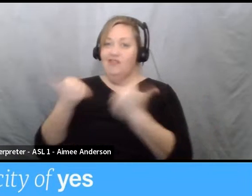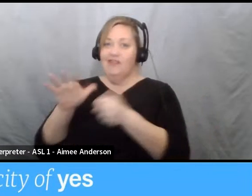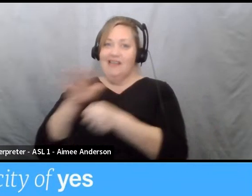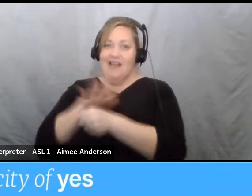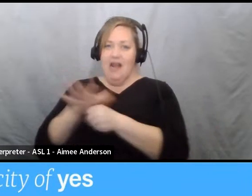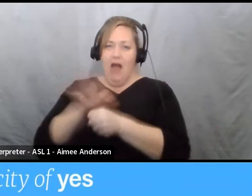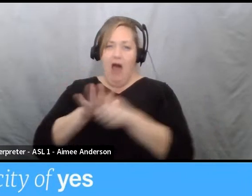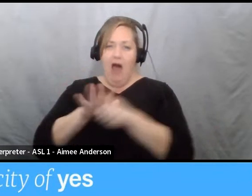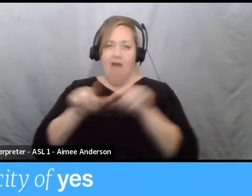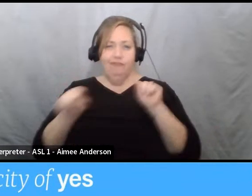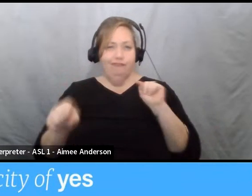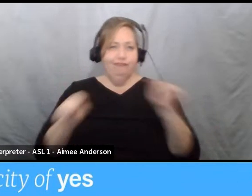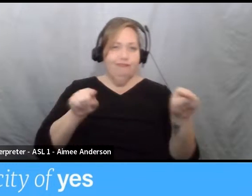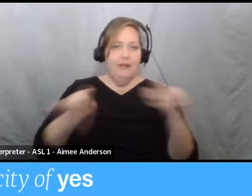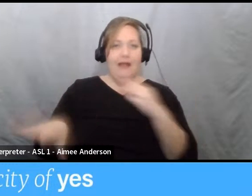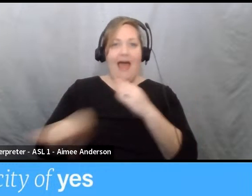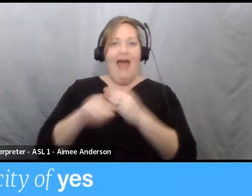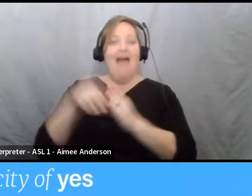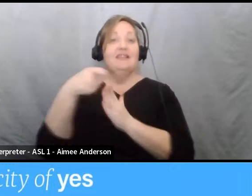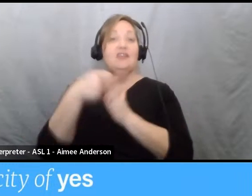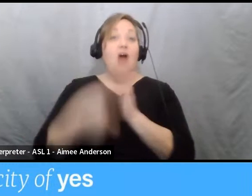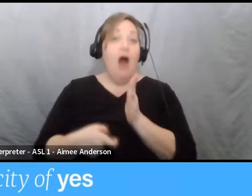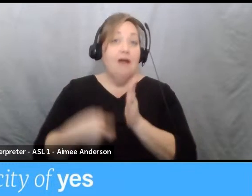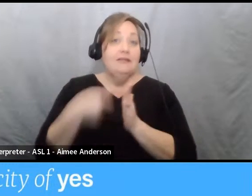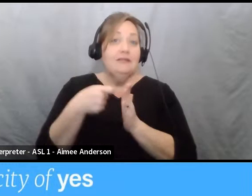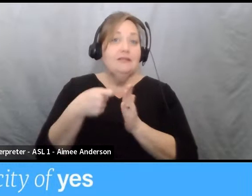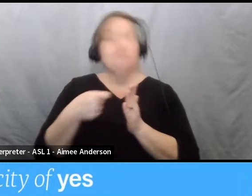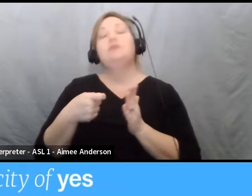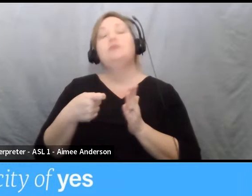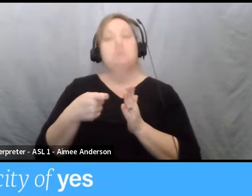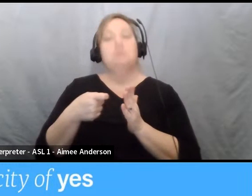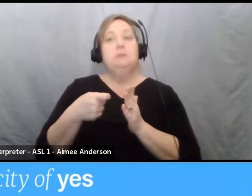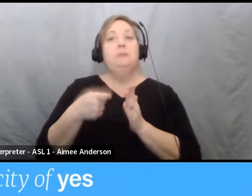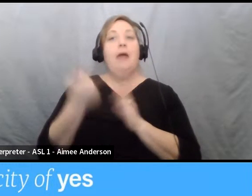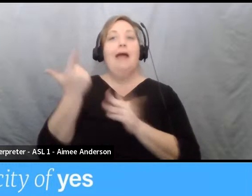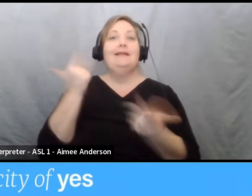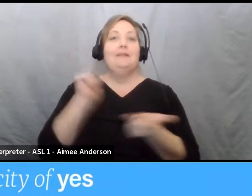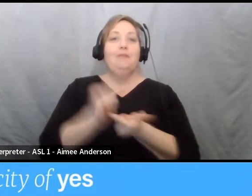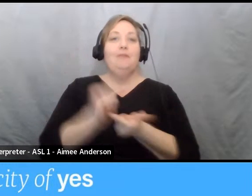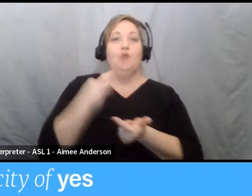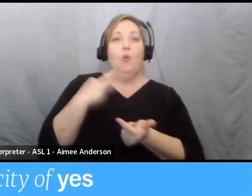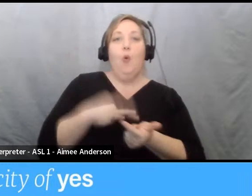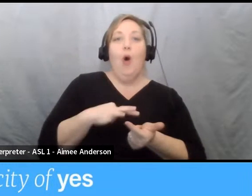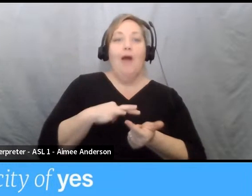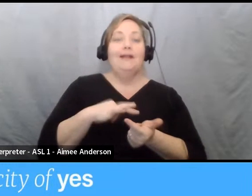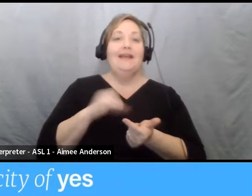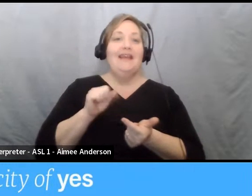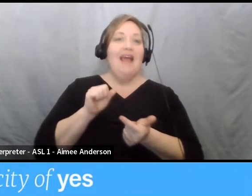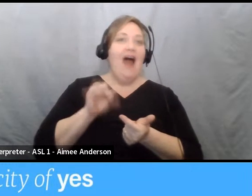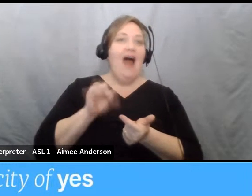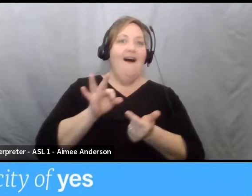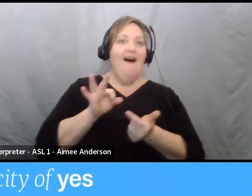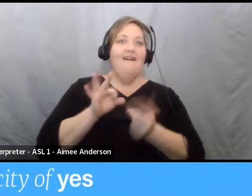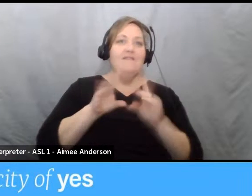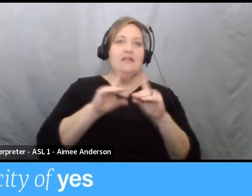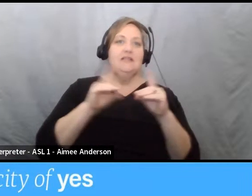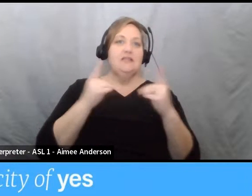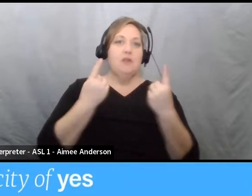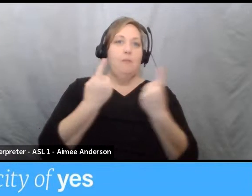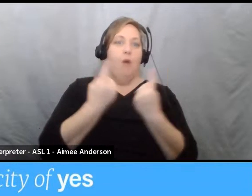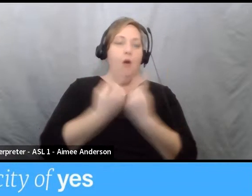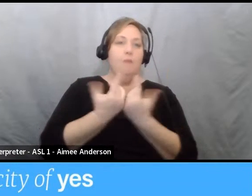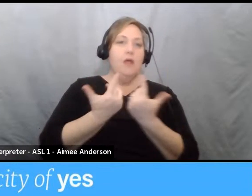a way that like adds costs, and diminishes quality of like the apartment buildings that people